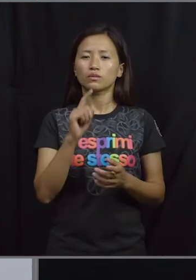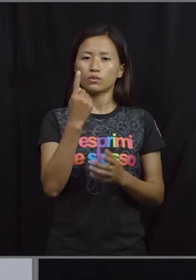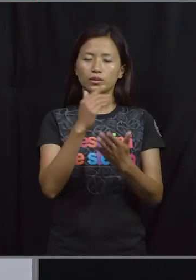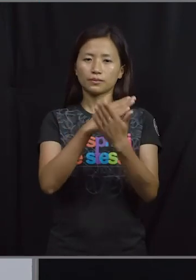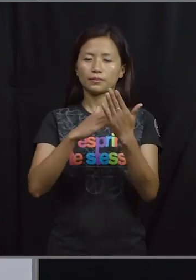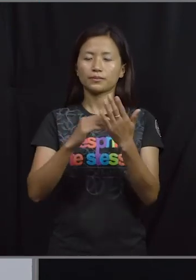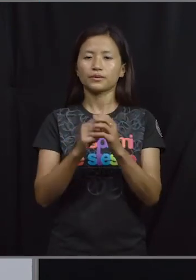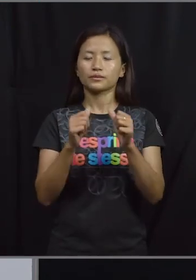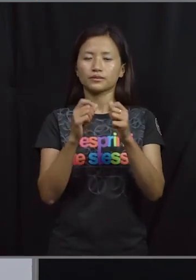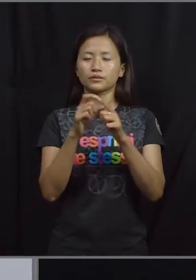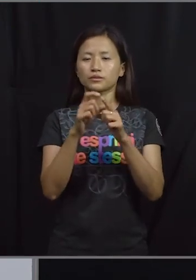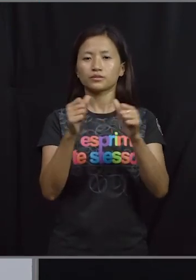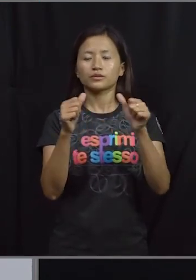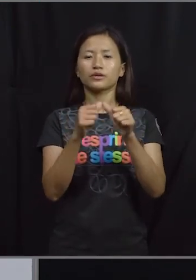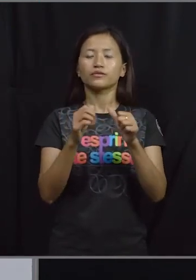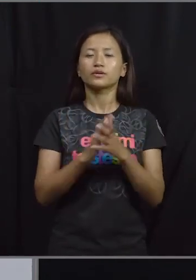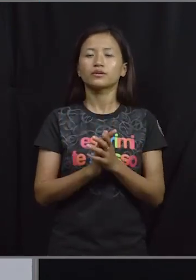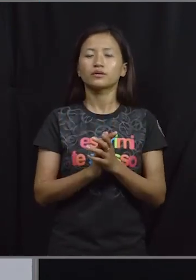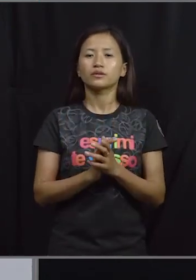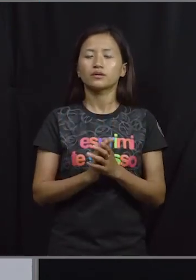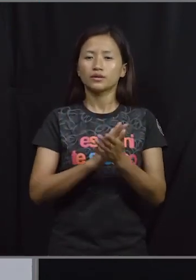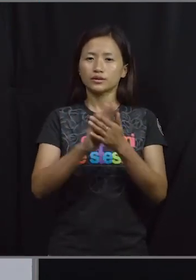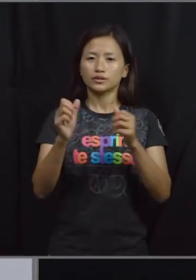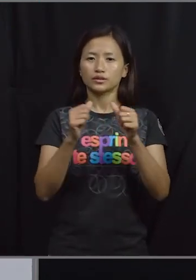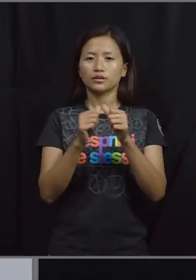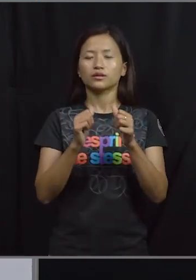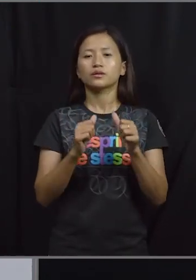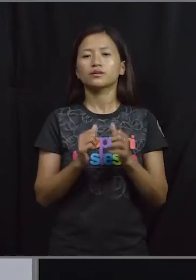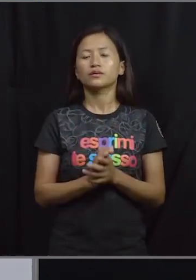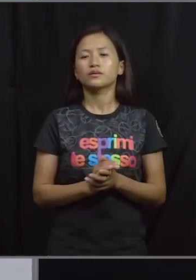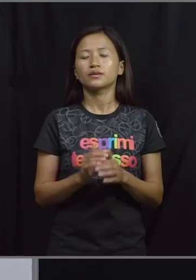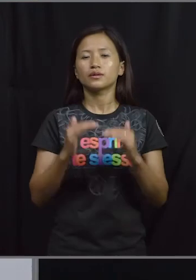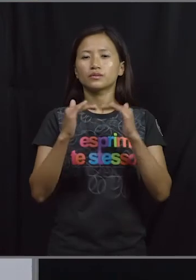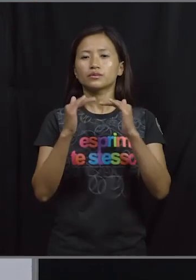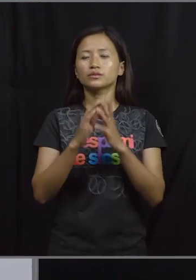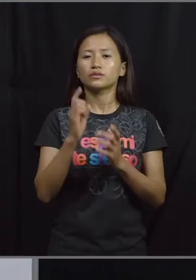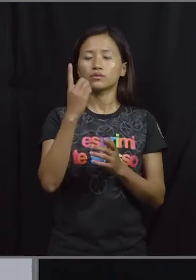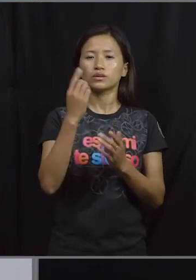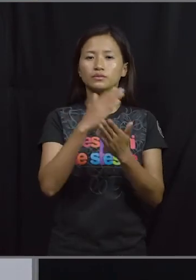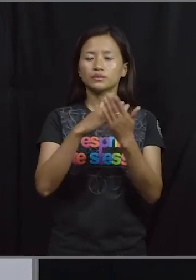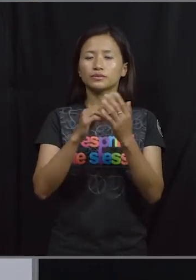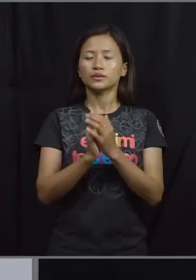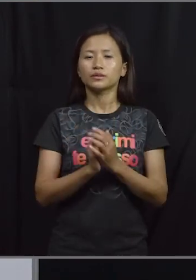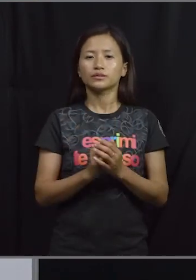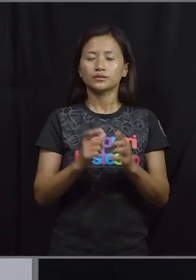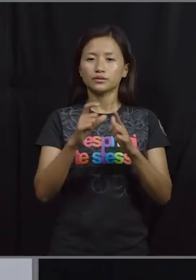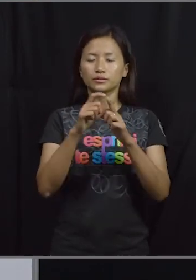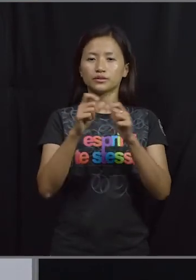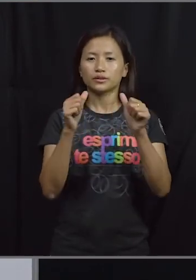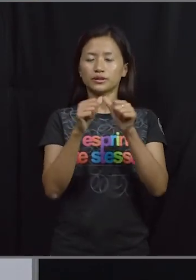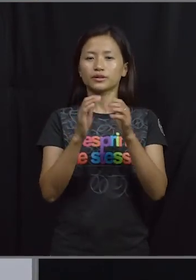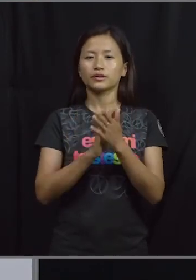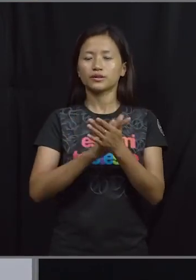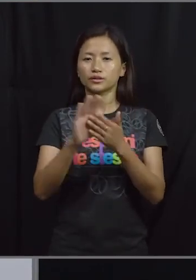by determinant of A into edge A, that is equal to 1 by determinant of A into